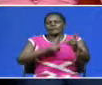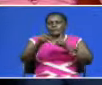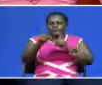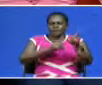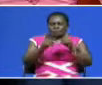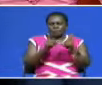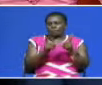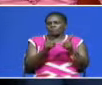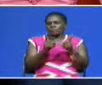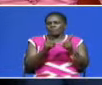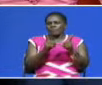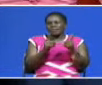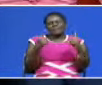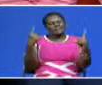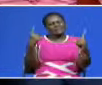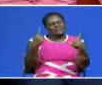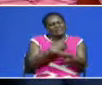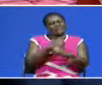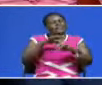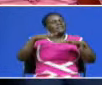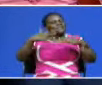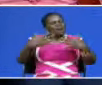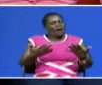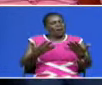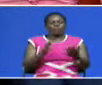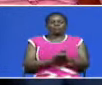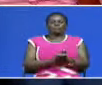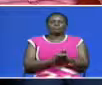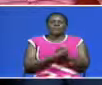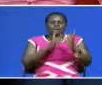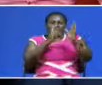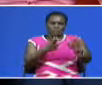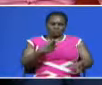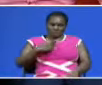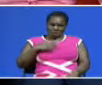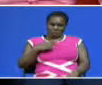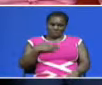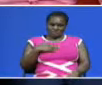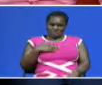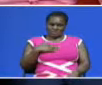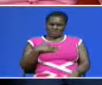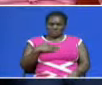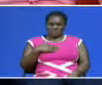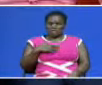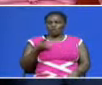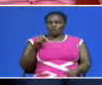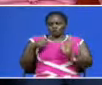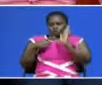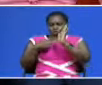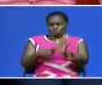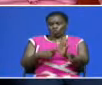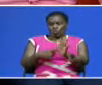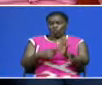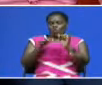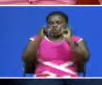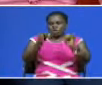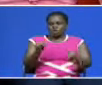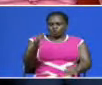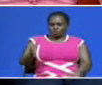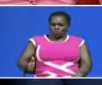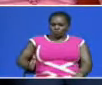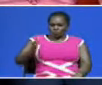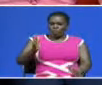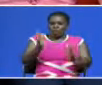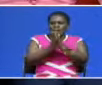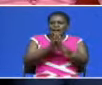So just how different is this new means of transport? Well, our reporter George Maringa takes us on board the new trains and the